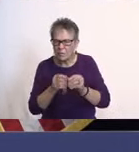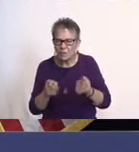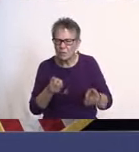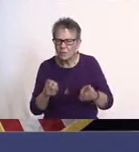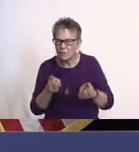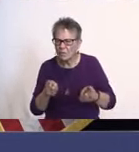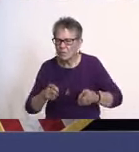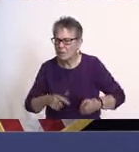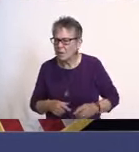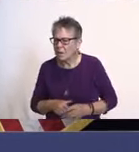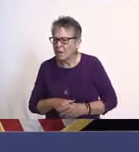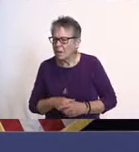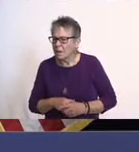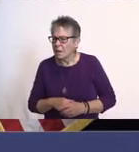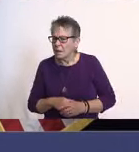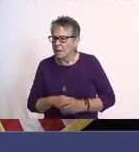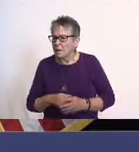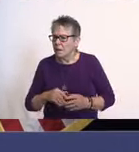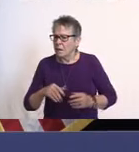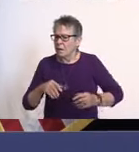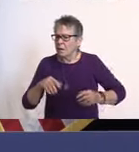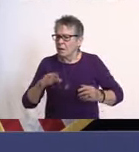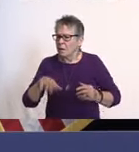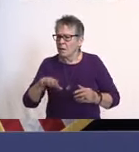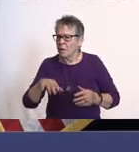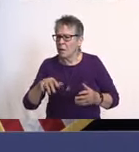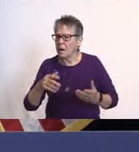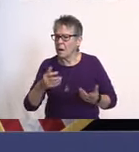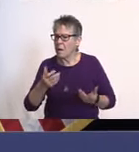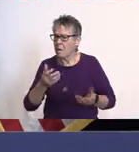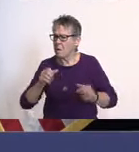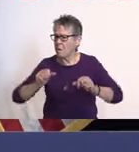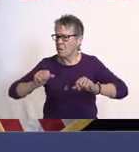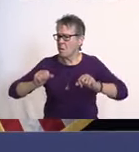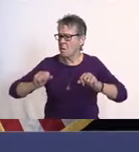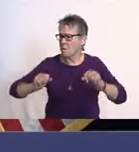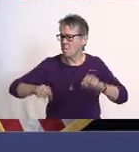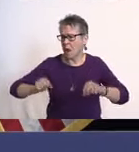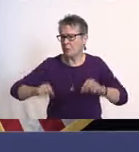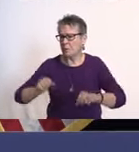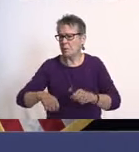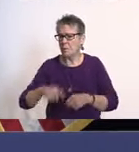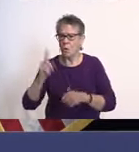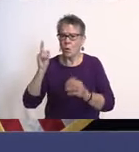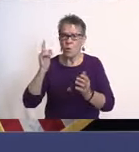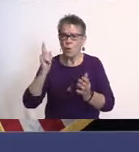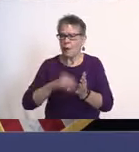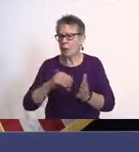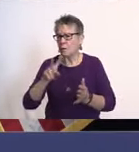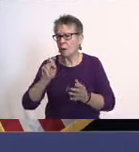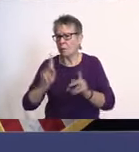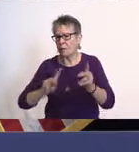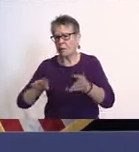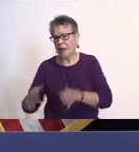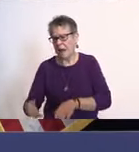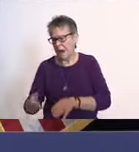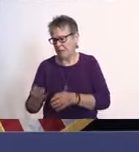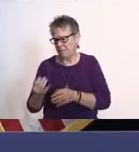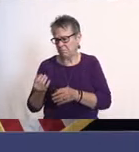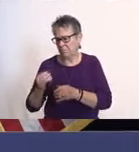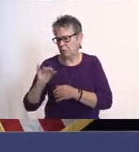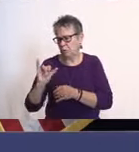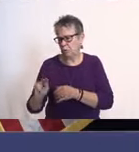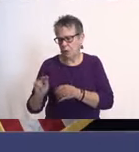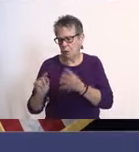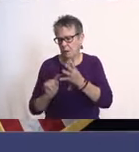of January. I will come back to you, but I think that actually probably is the answer. I also think that period covered, it was not quite lined up into